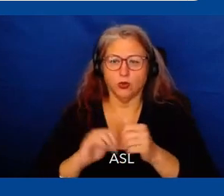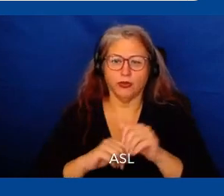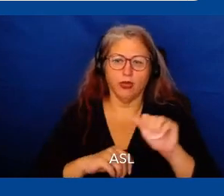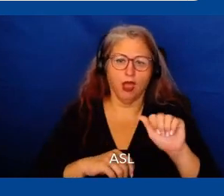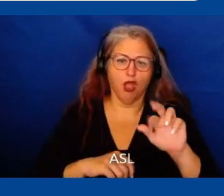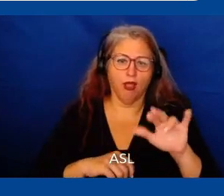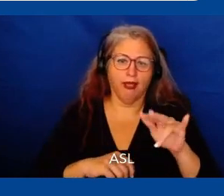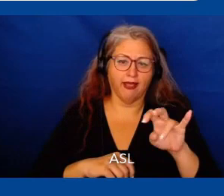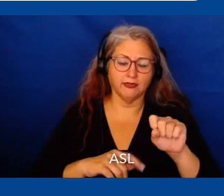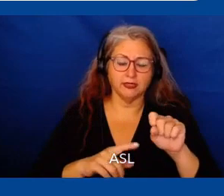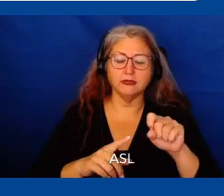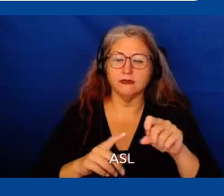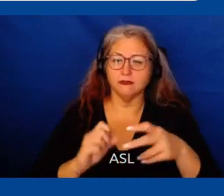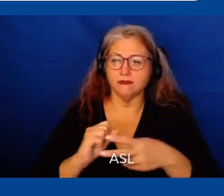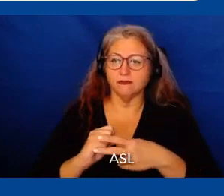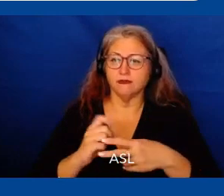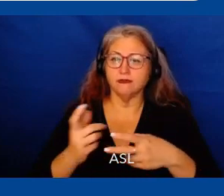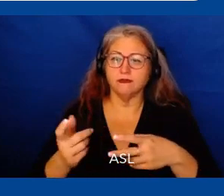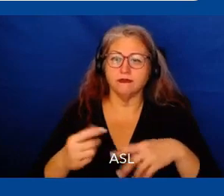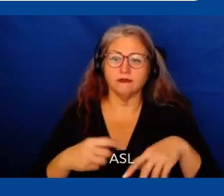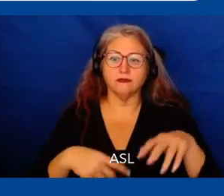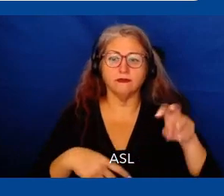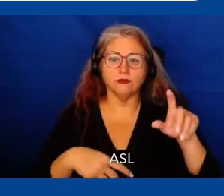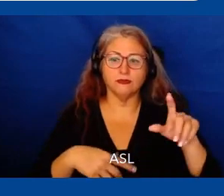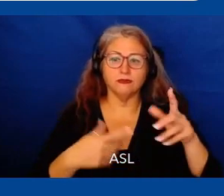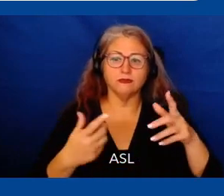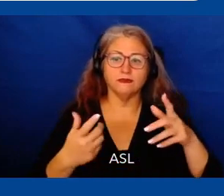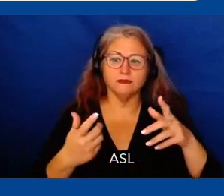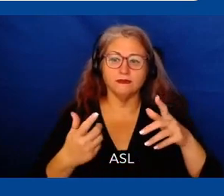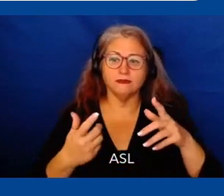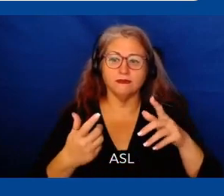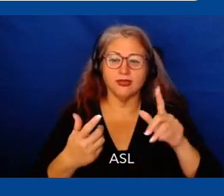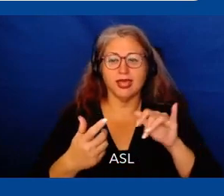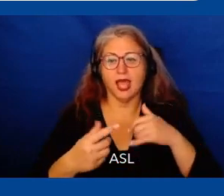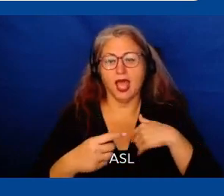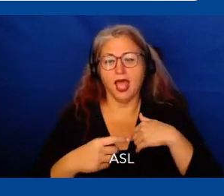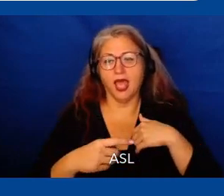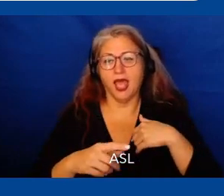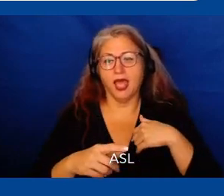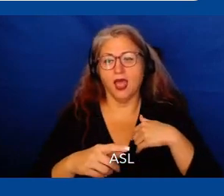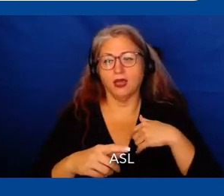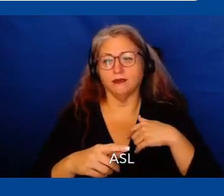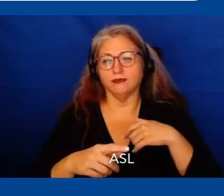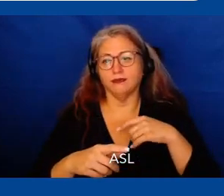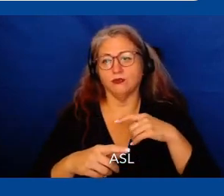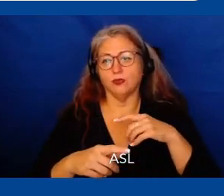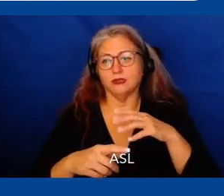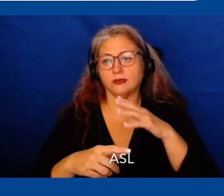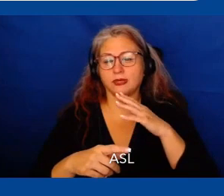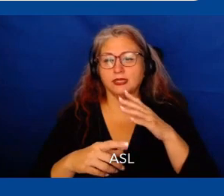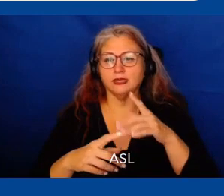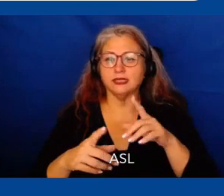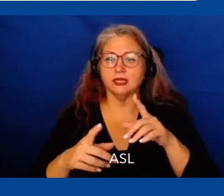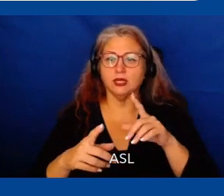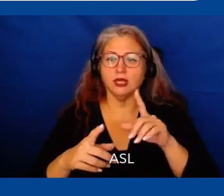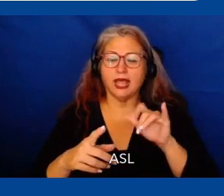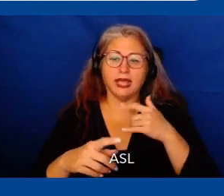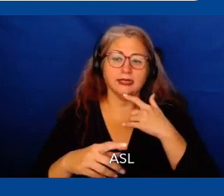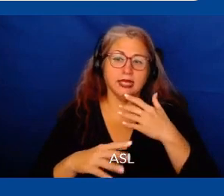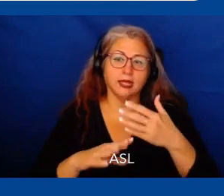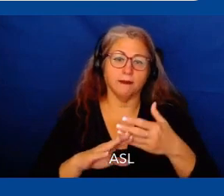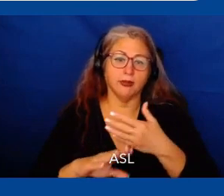yeah. Well, as it's Agustina speaking. As I said before,